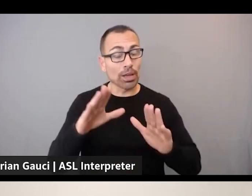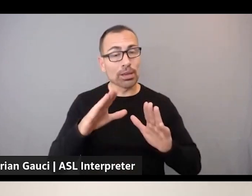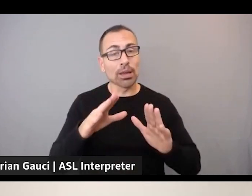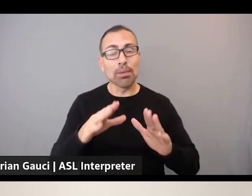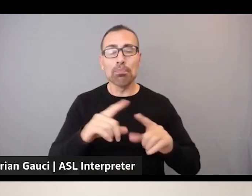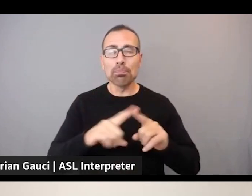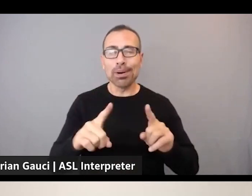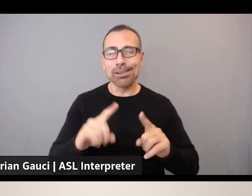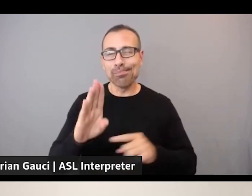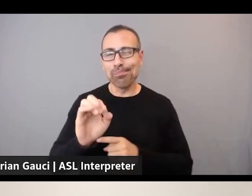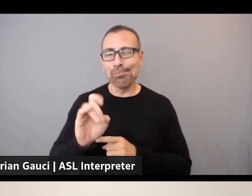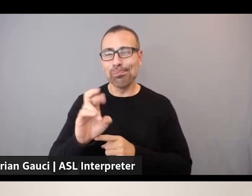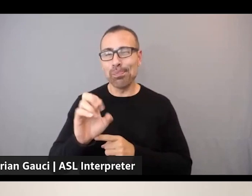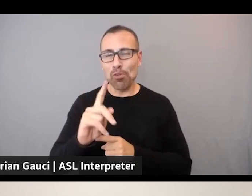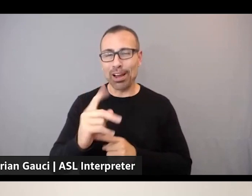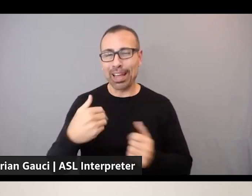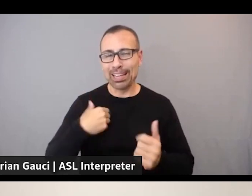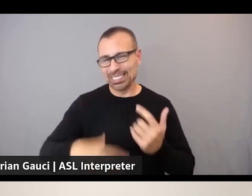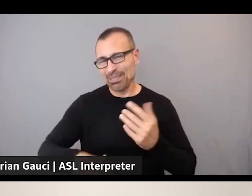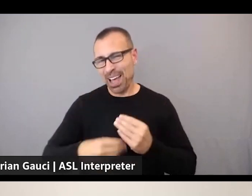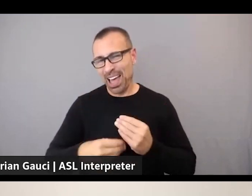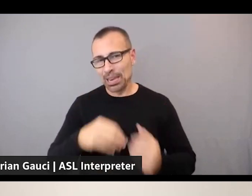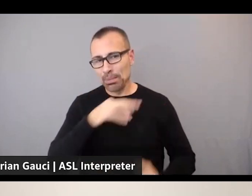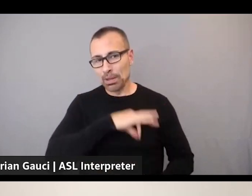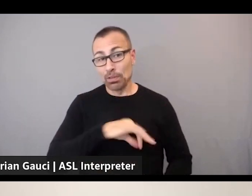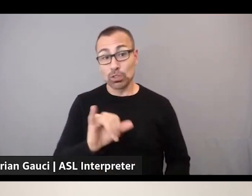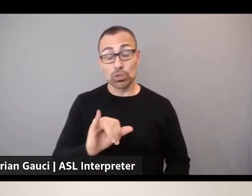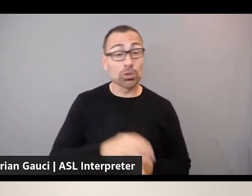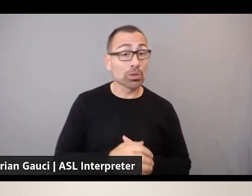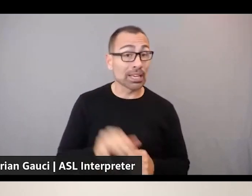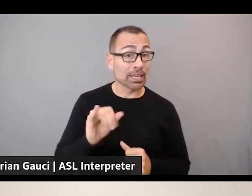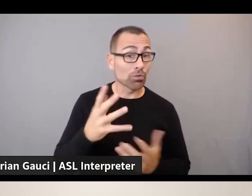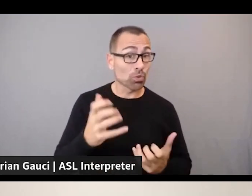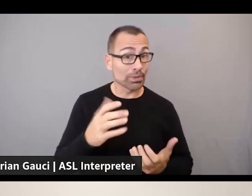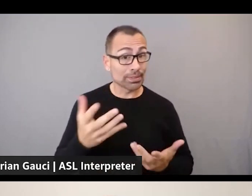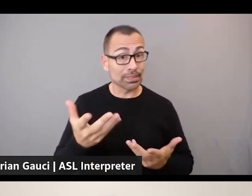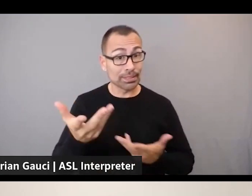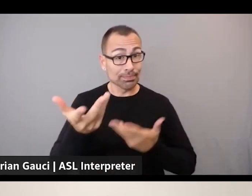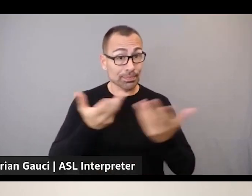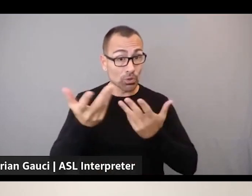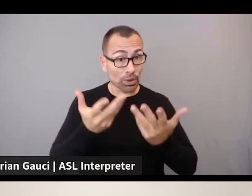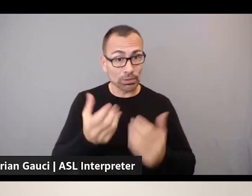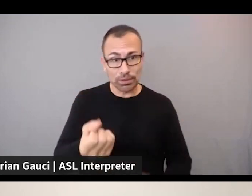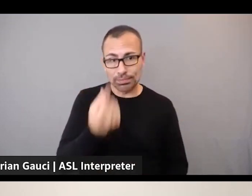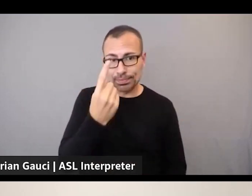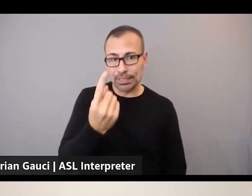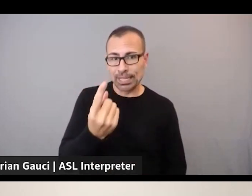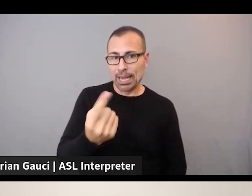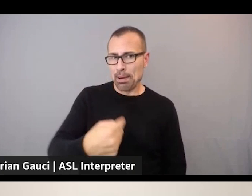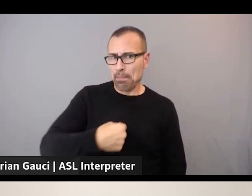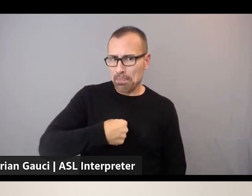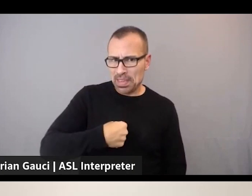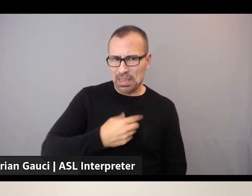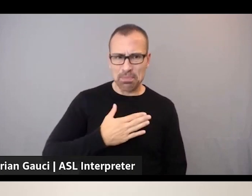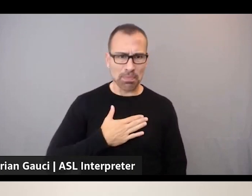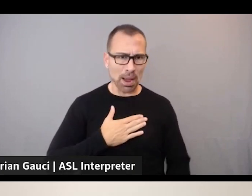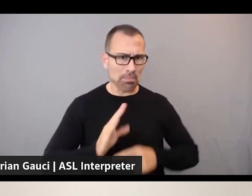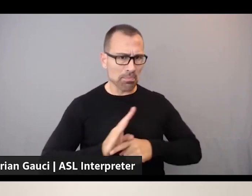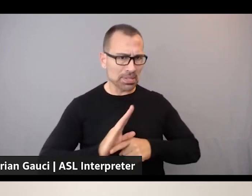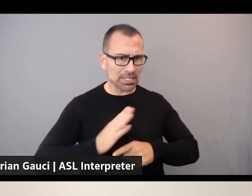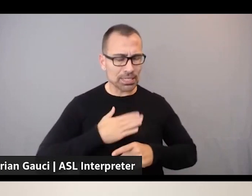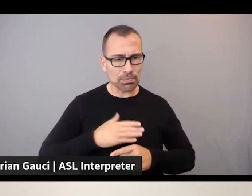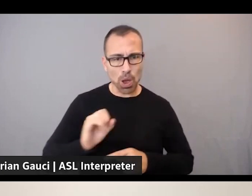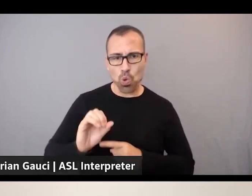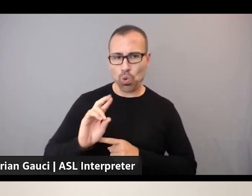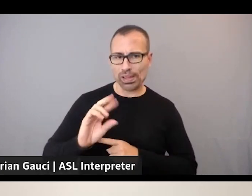more. So, if you think about wanting this interaction to really understand you and know you and your business or your